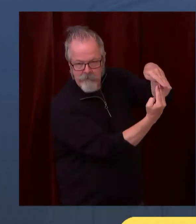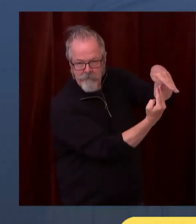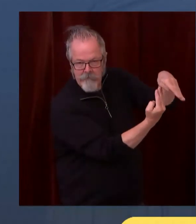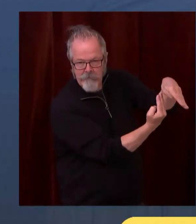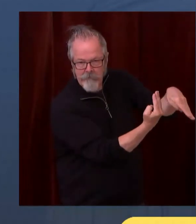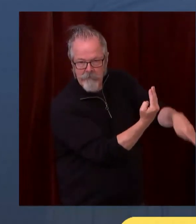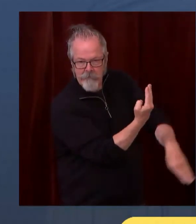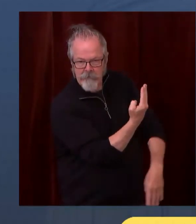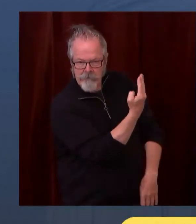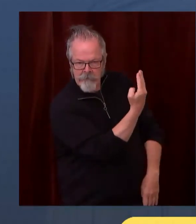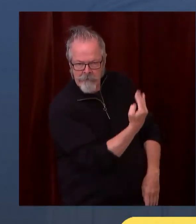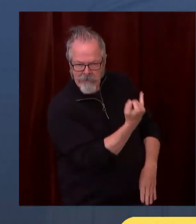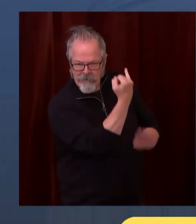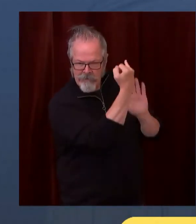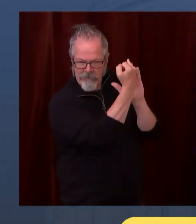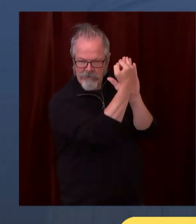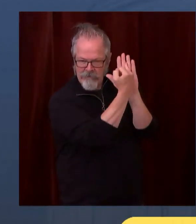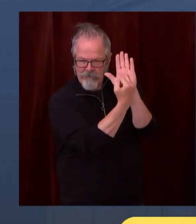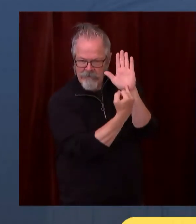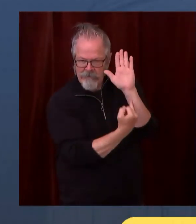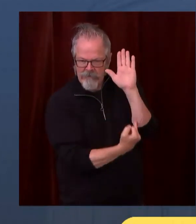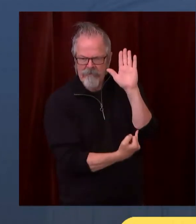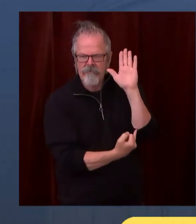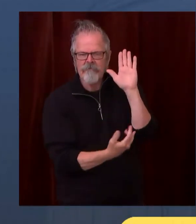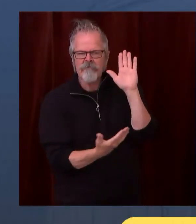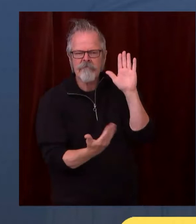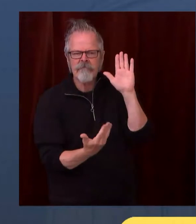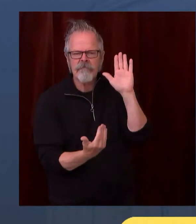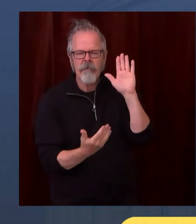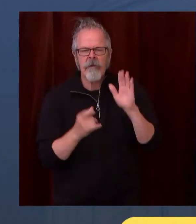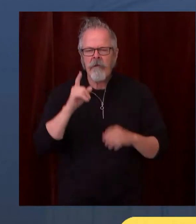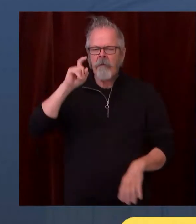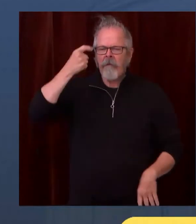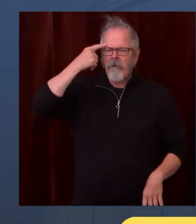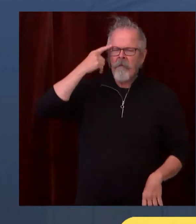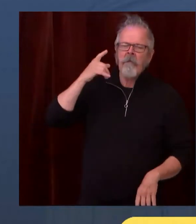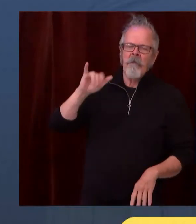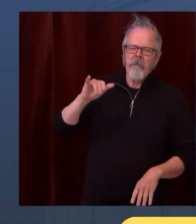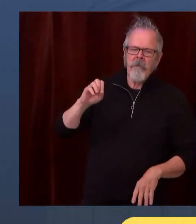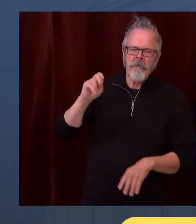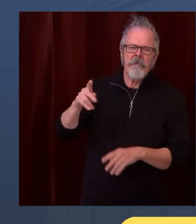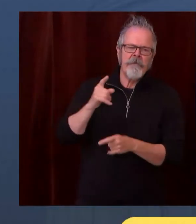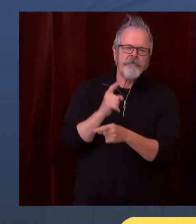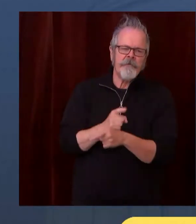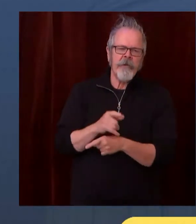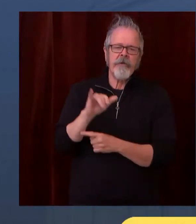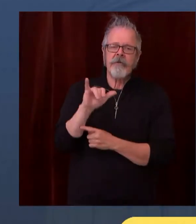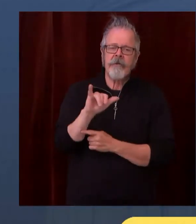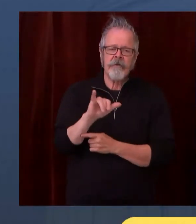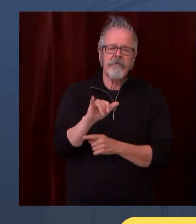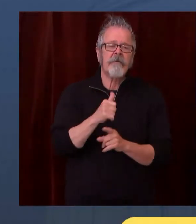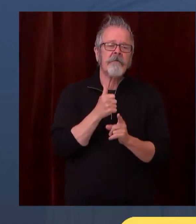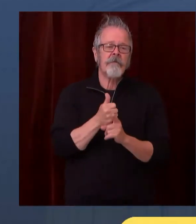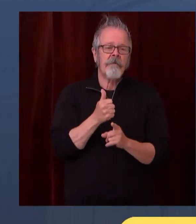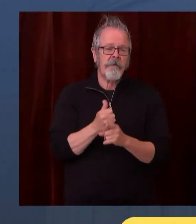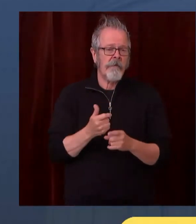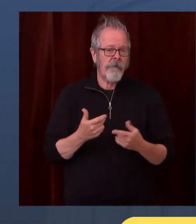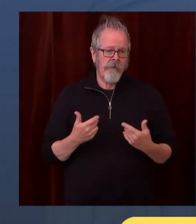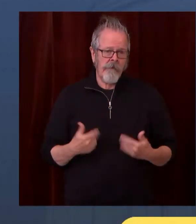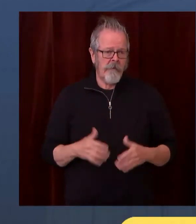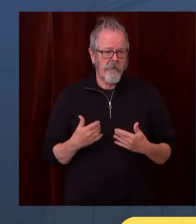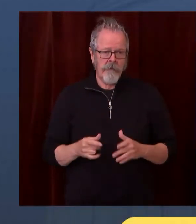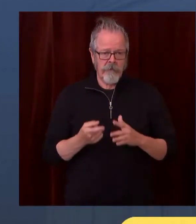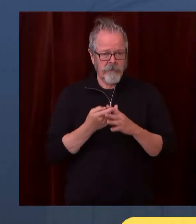masking campaign much earlier than the rest of the state. And we were urging that because Yakima at